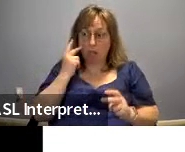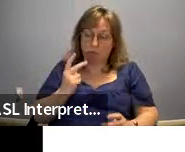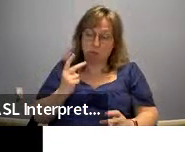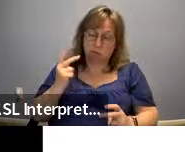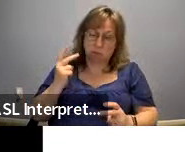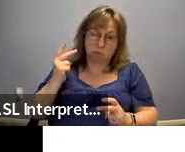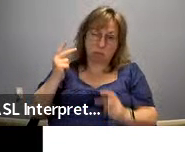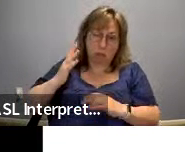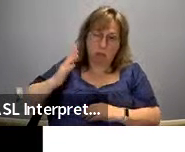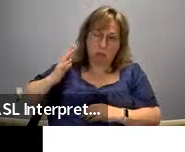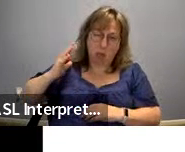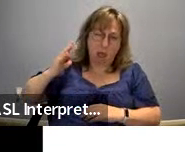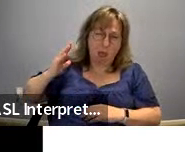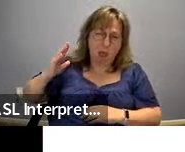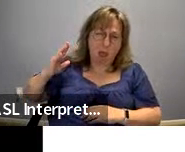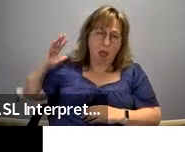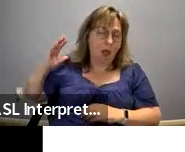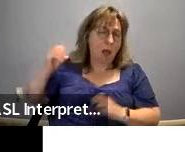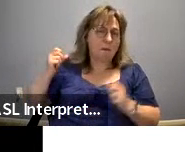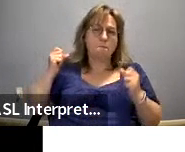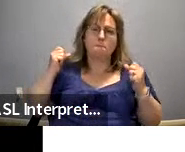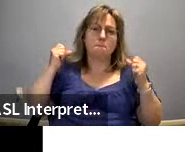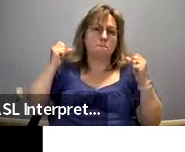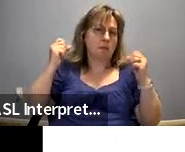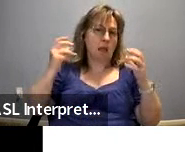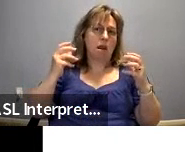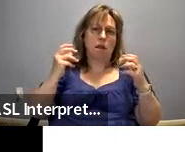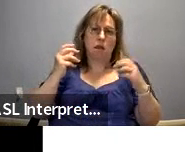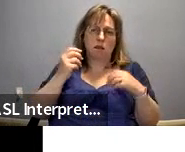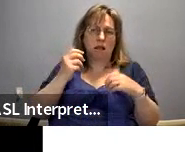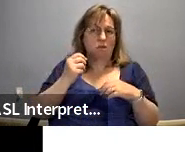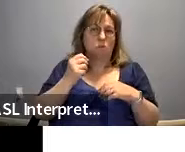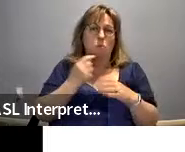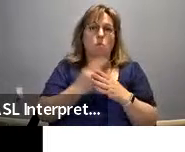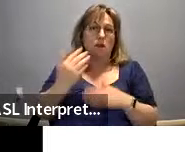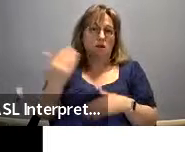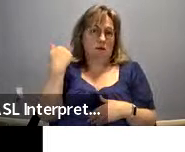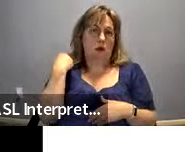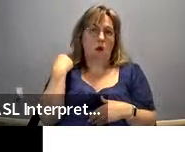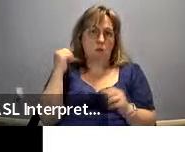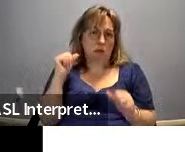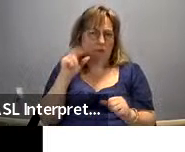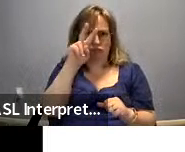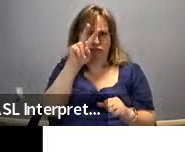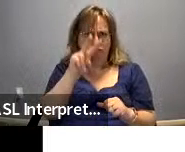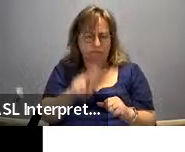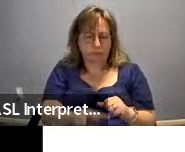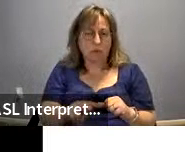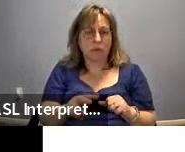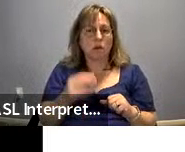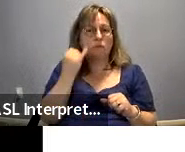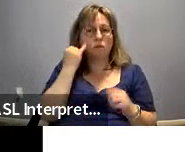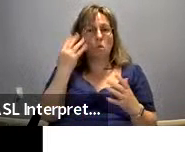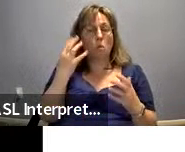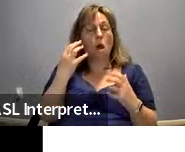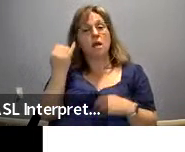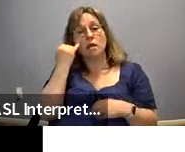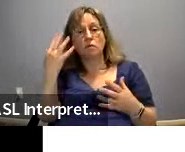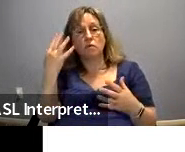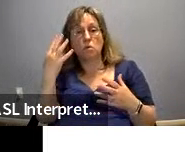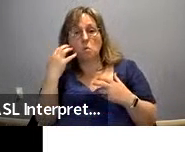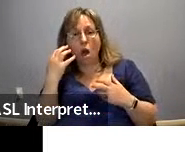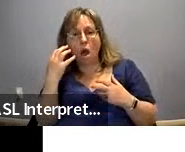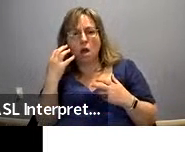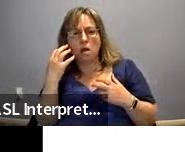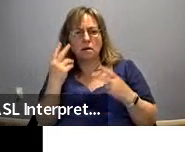at many different sites from weeks and weeks ago if we need to. If you'd like to visit any of these sites to see